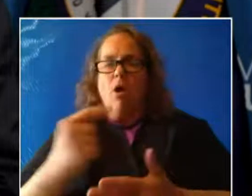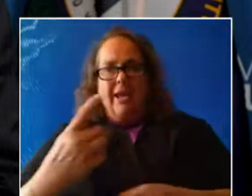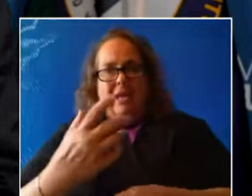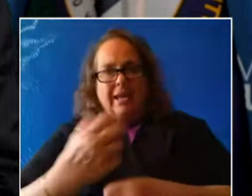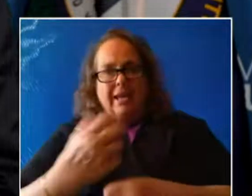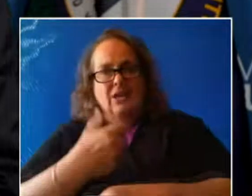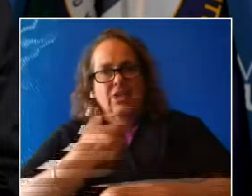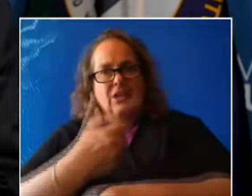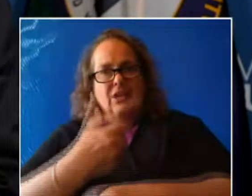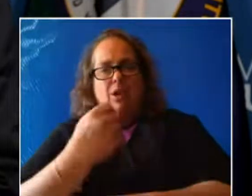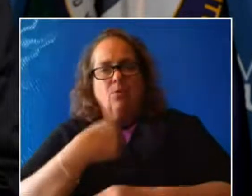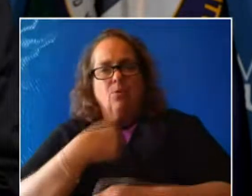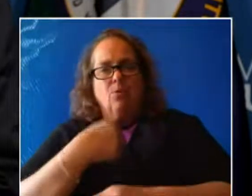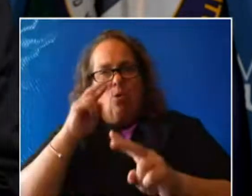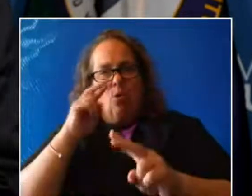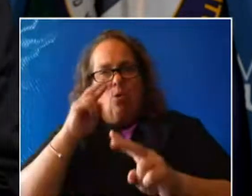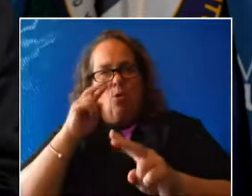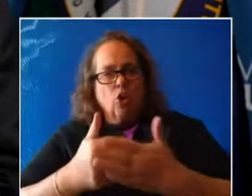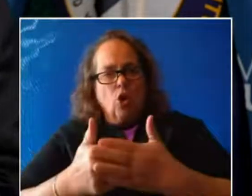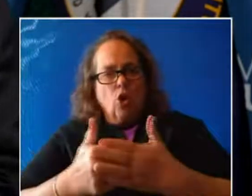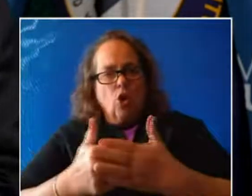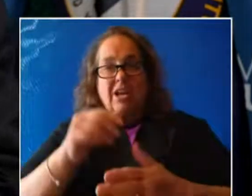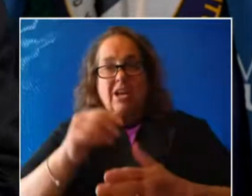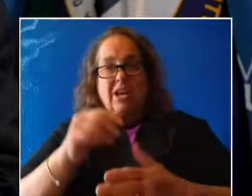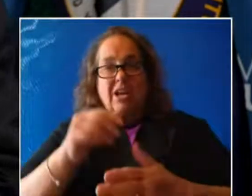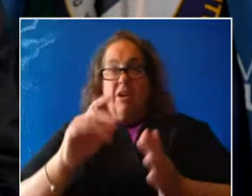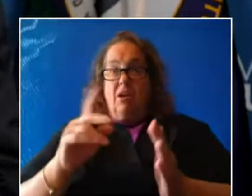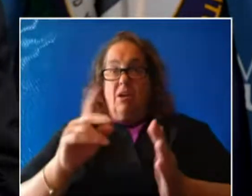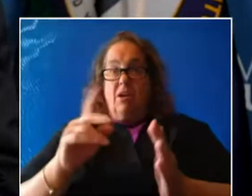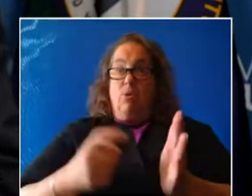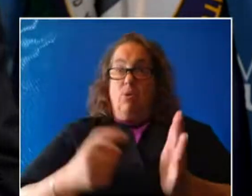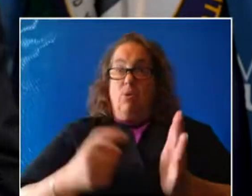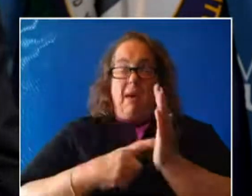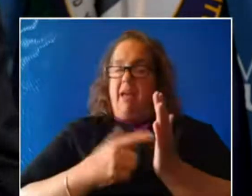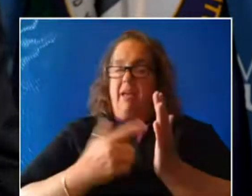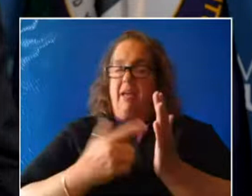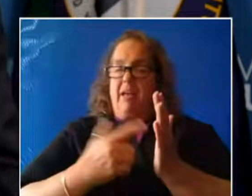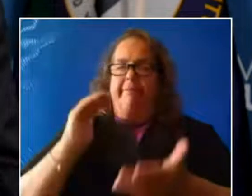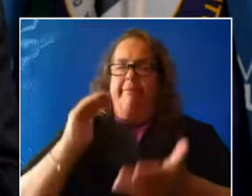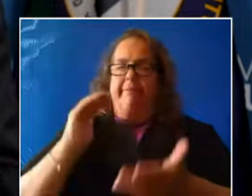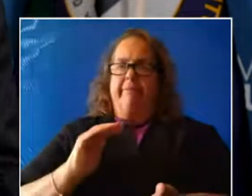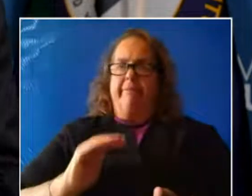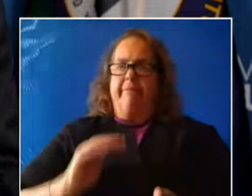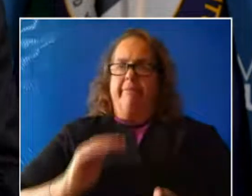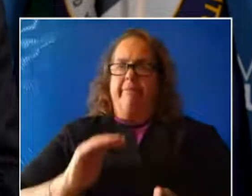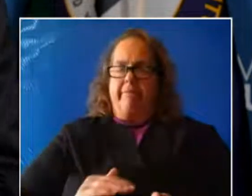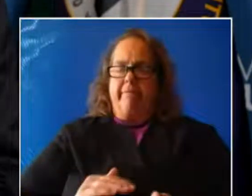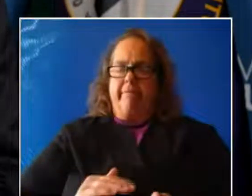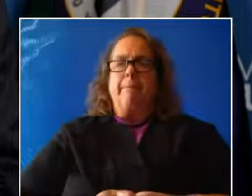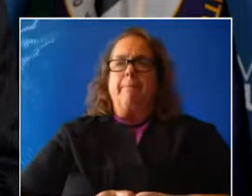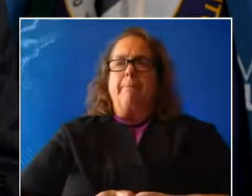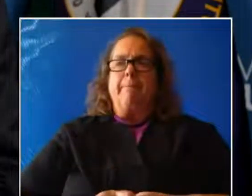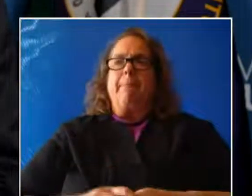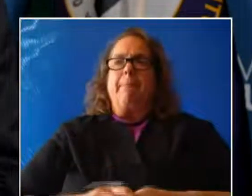has gone underneath that. So without any pickup right now, but staying steady, you're looking